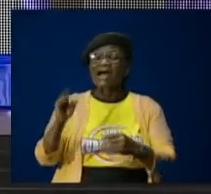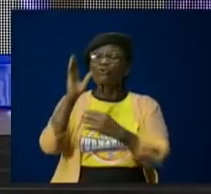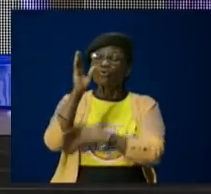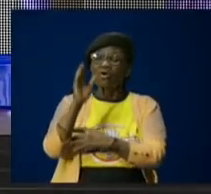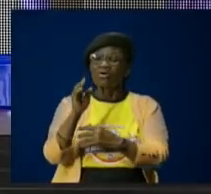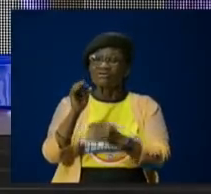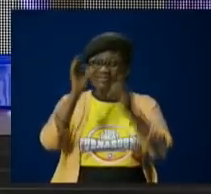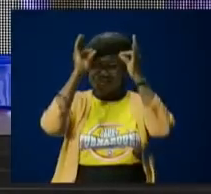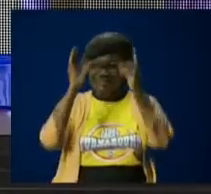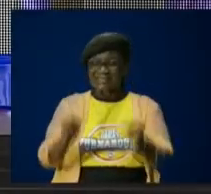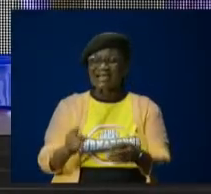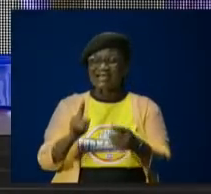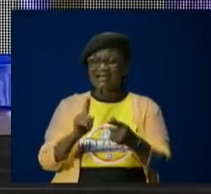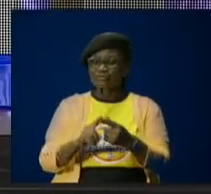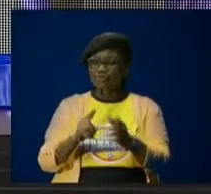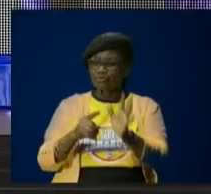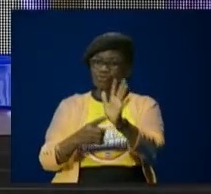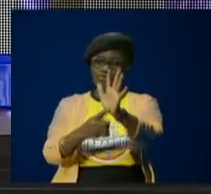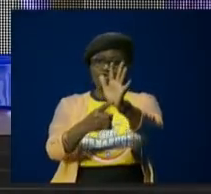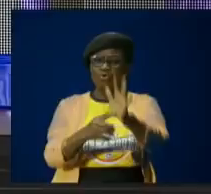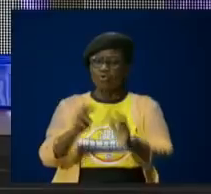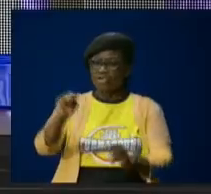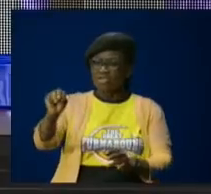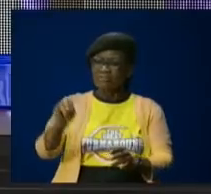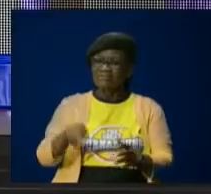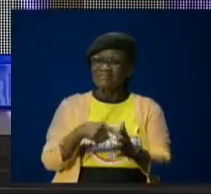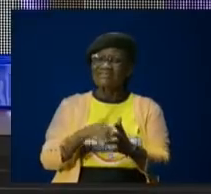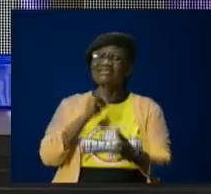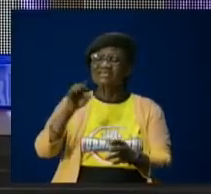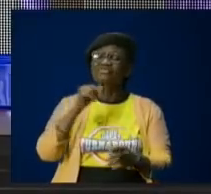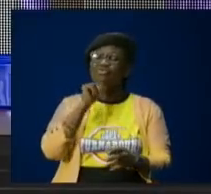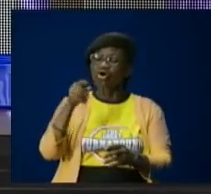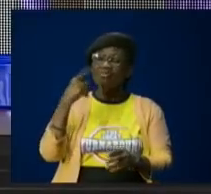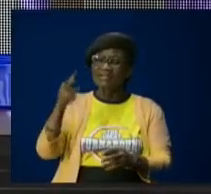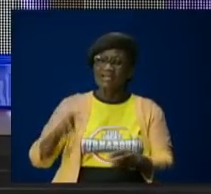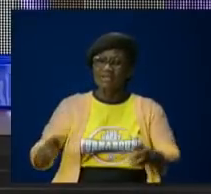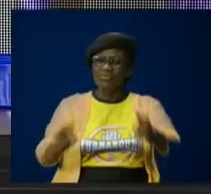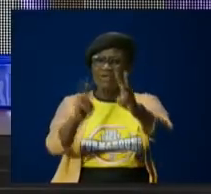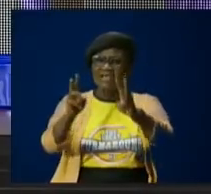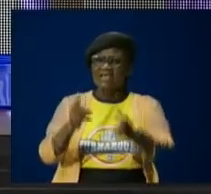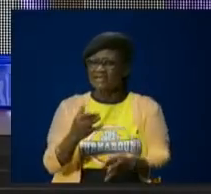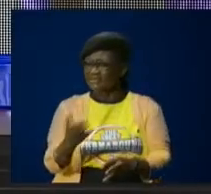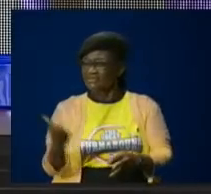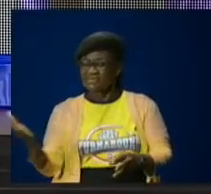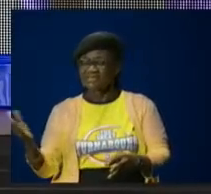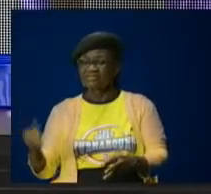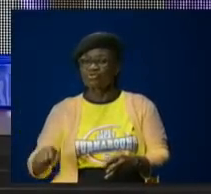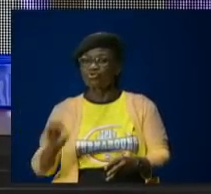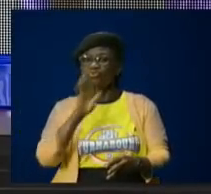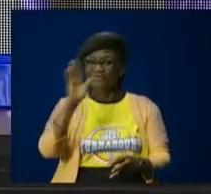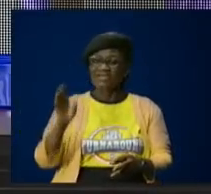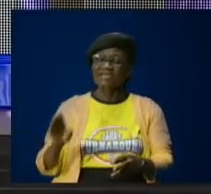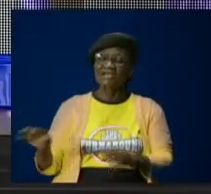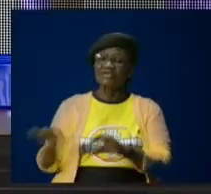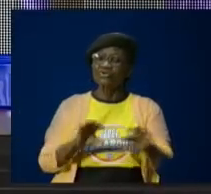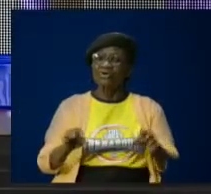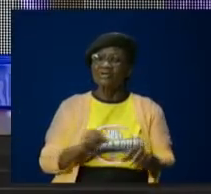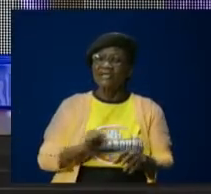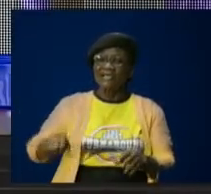him, this is not the way things should be done. A lion came and killed